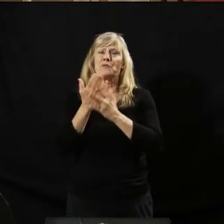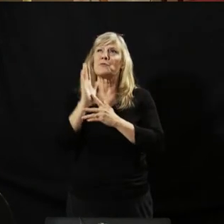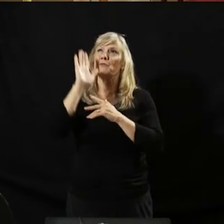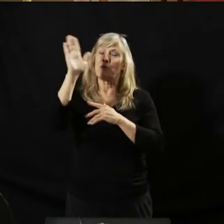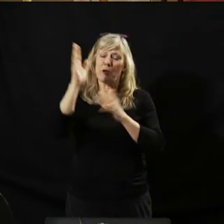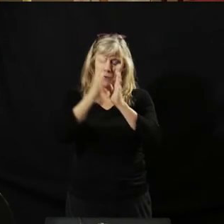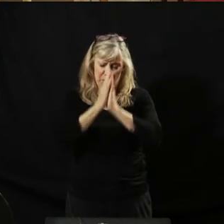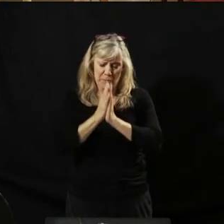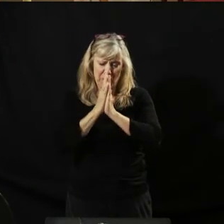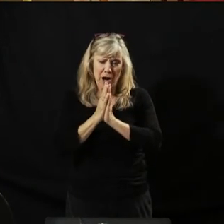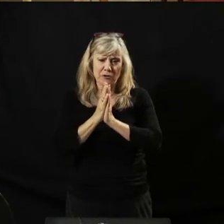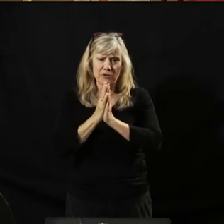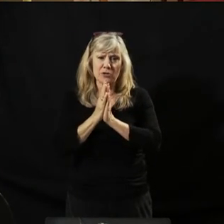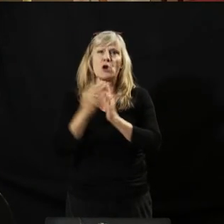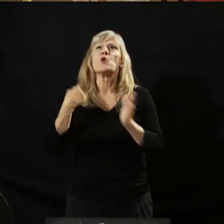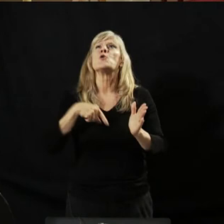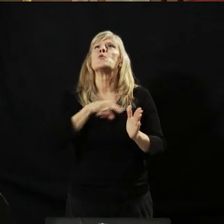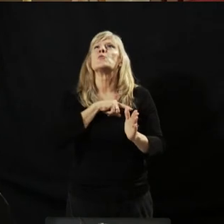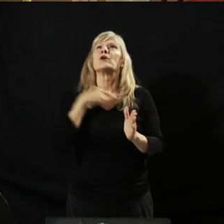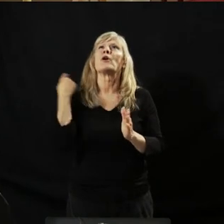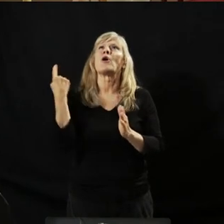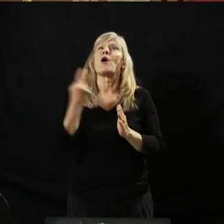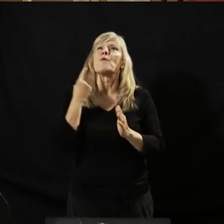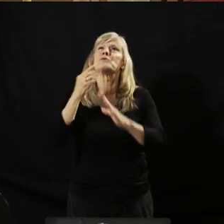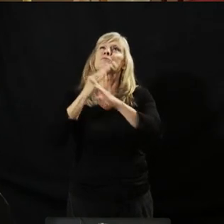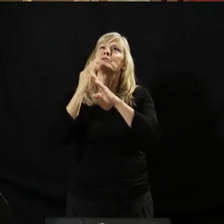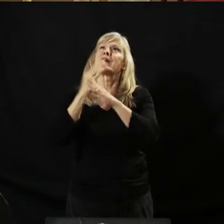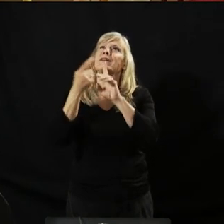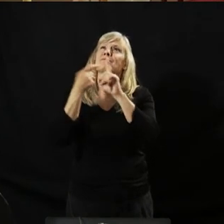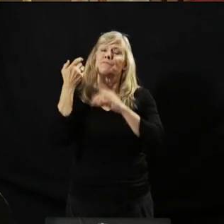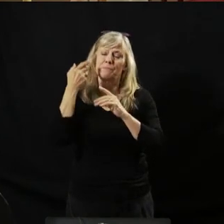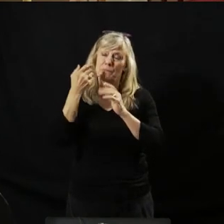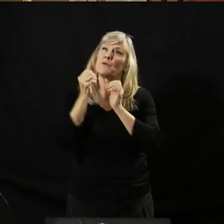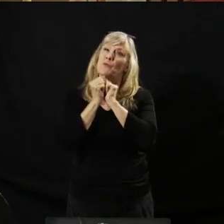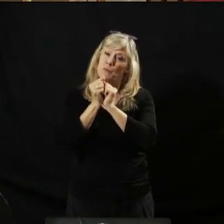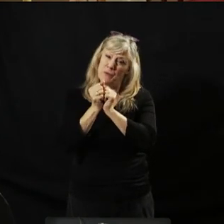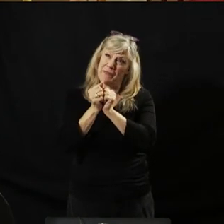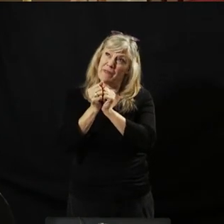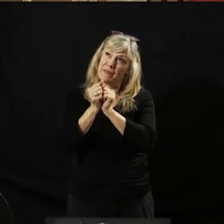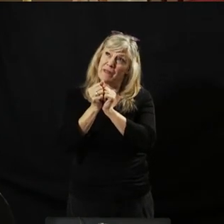be defended by your protecting help.